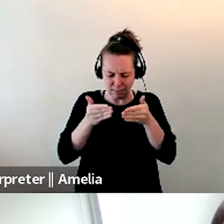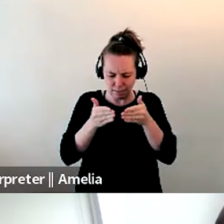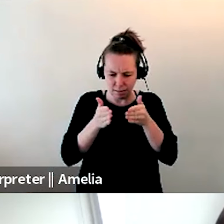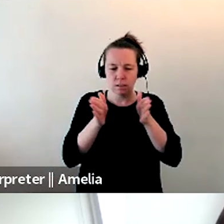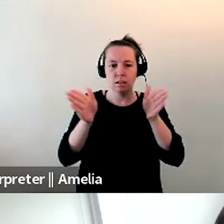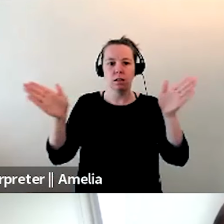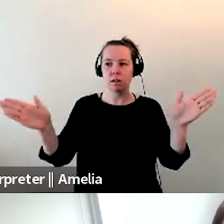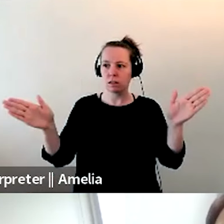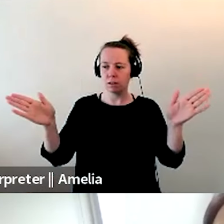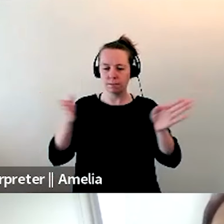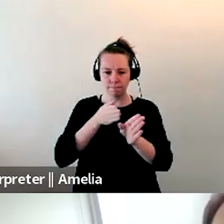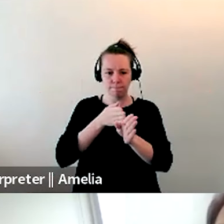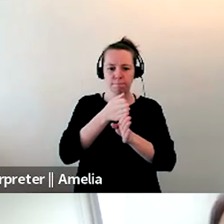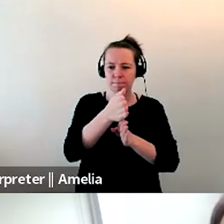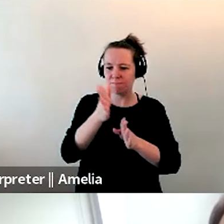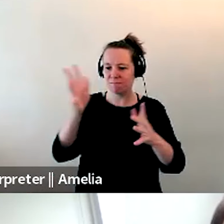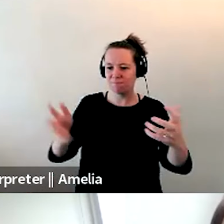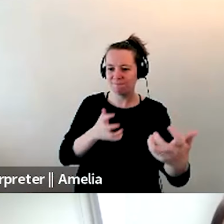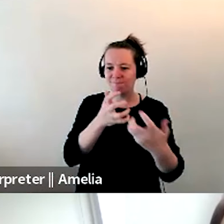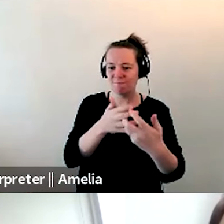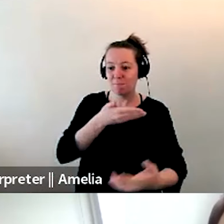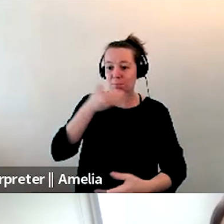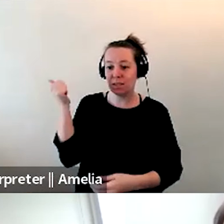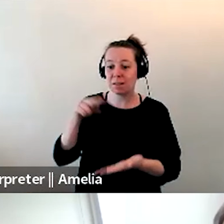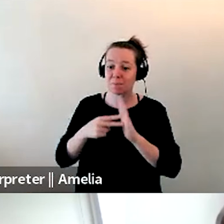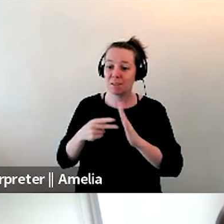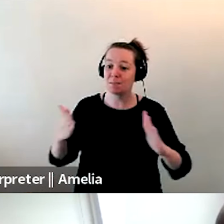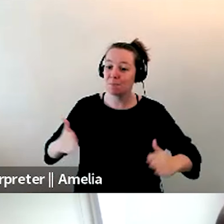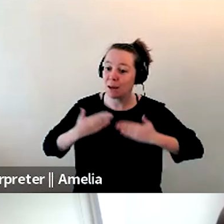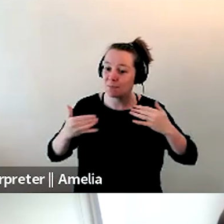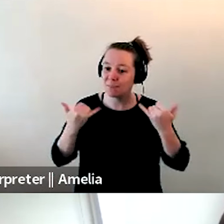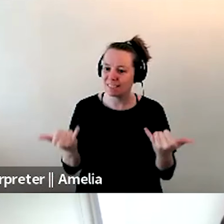path in a way where I'm as happy, maybe even more now.